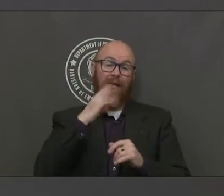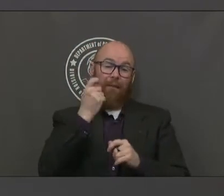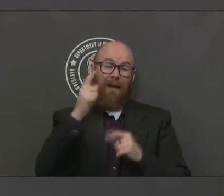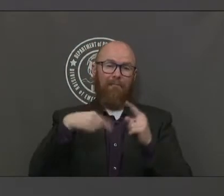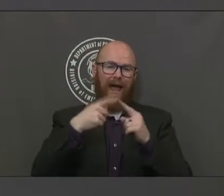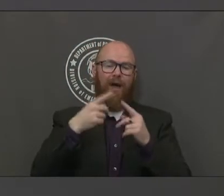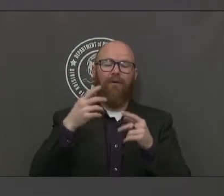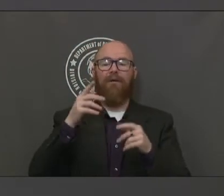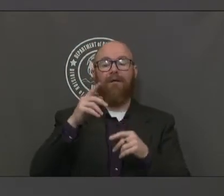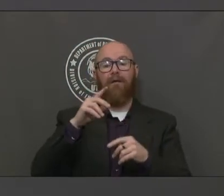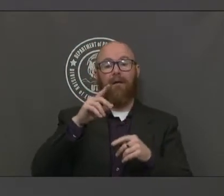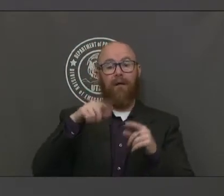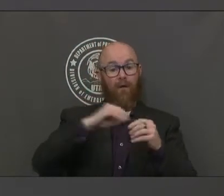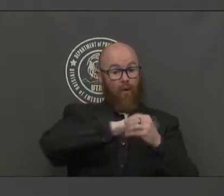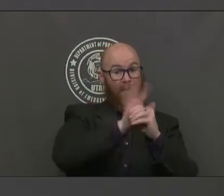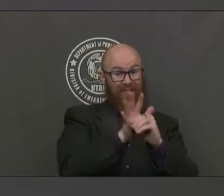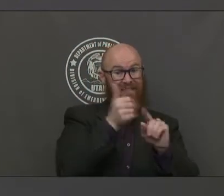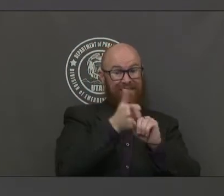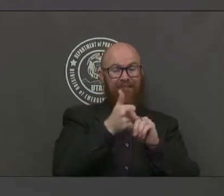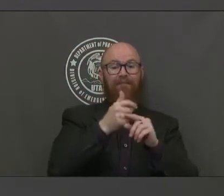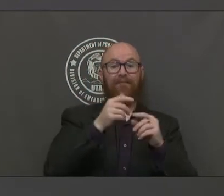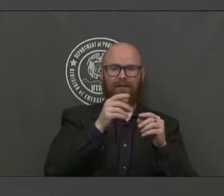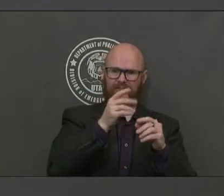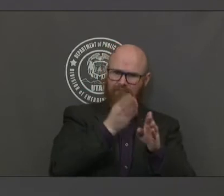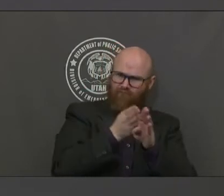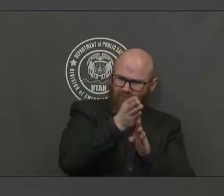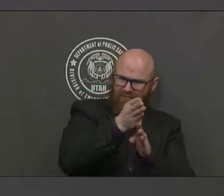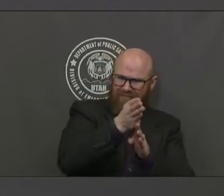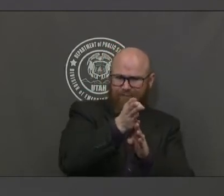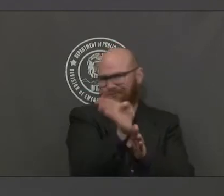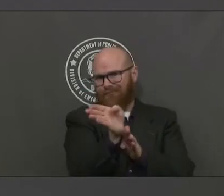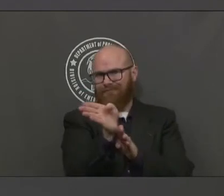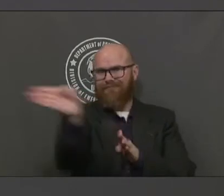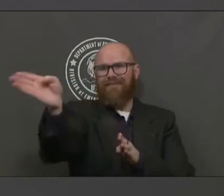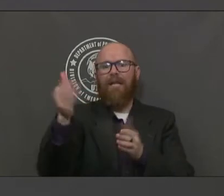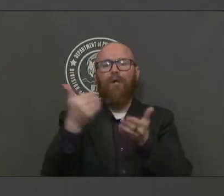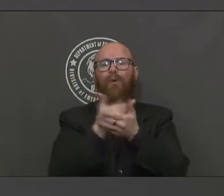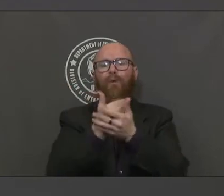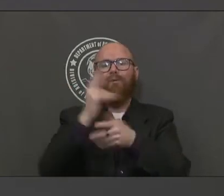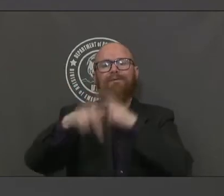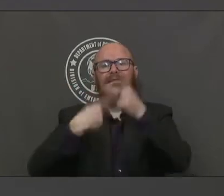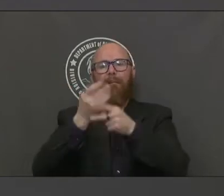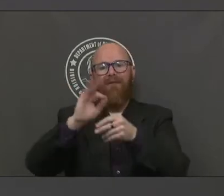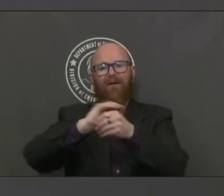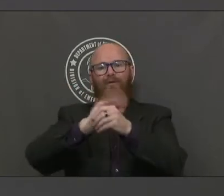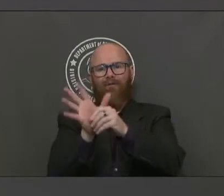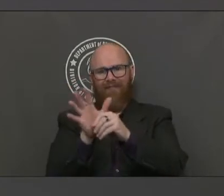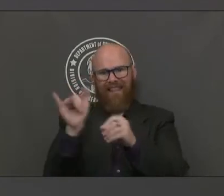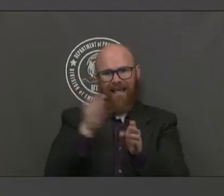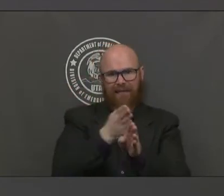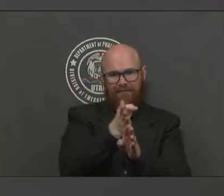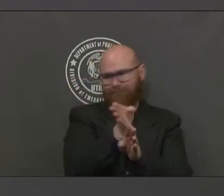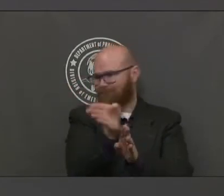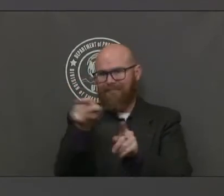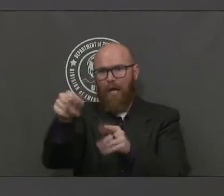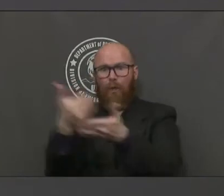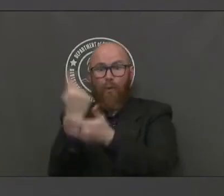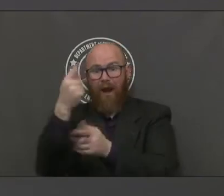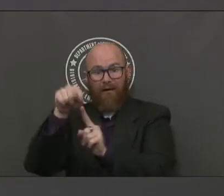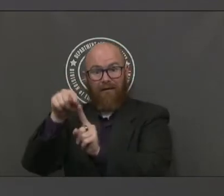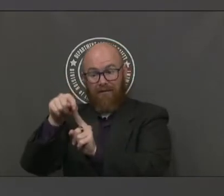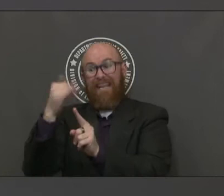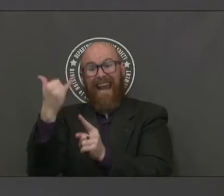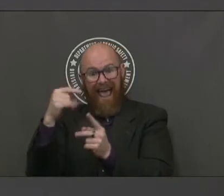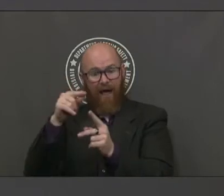Those variants of the virus are spreading quickly. A lot of health experts have talked about there being a race between